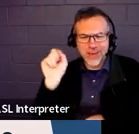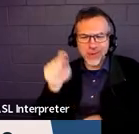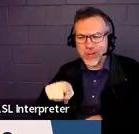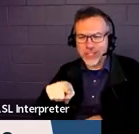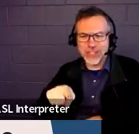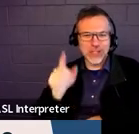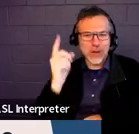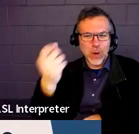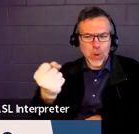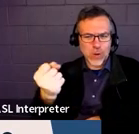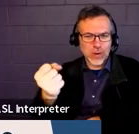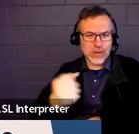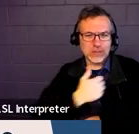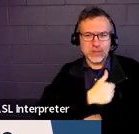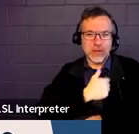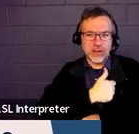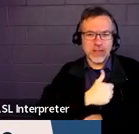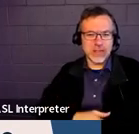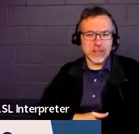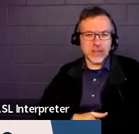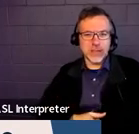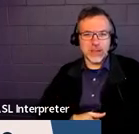forward. My apologies.